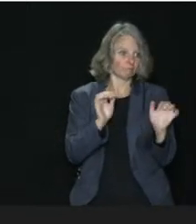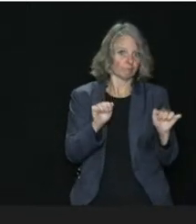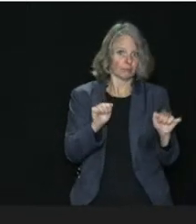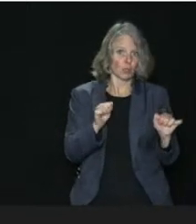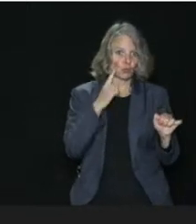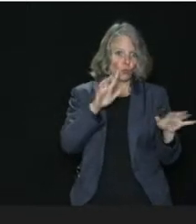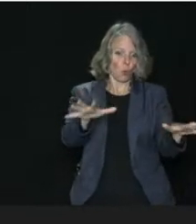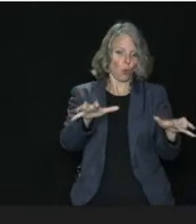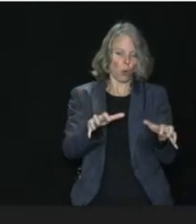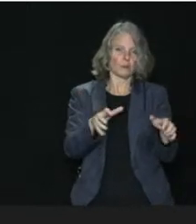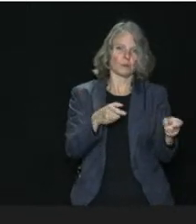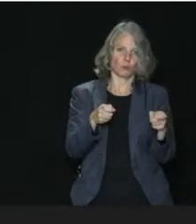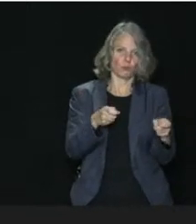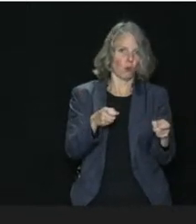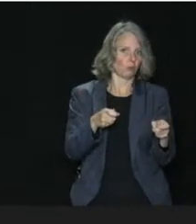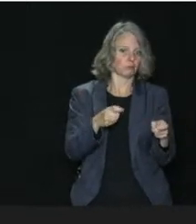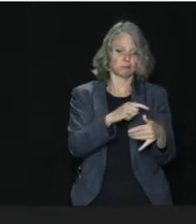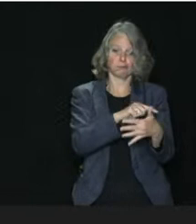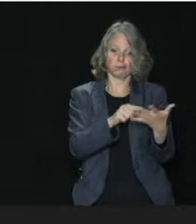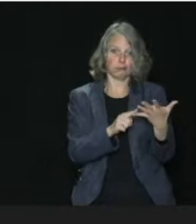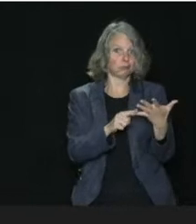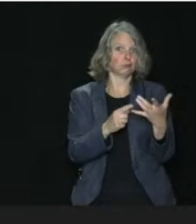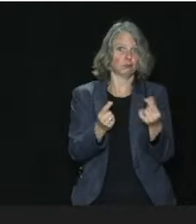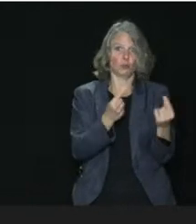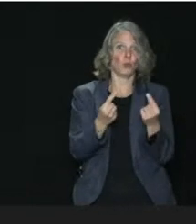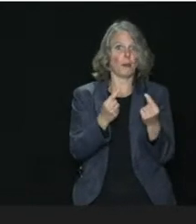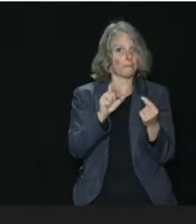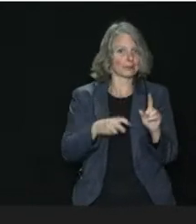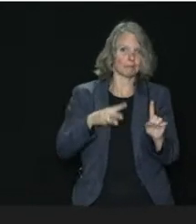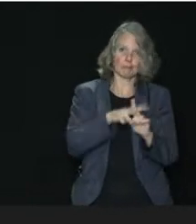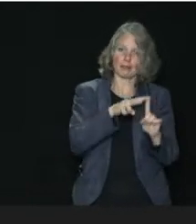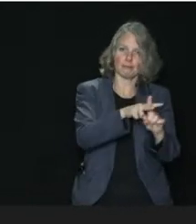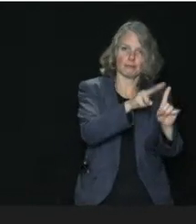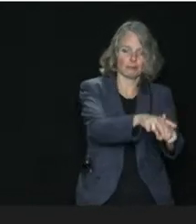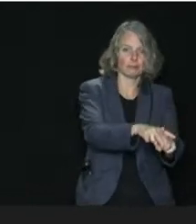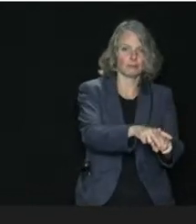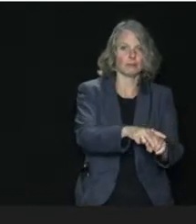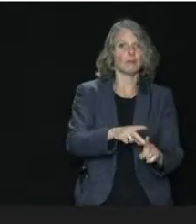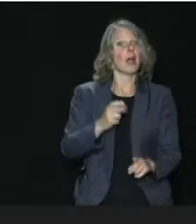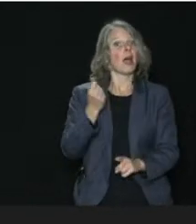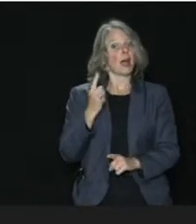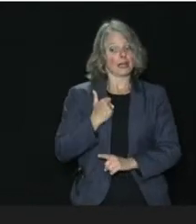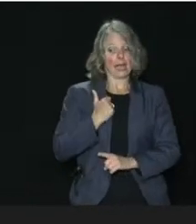against COVID-19. We have four authorized vaccines in Canada.